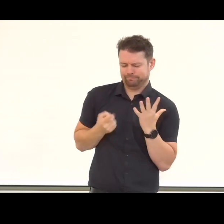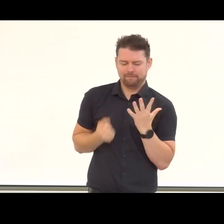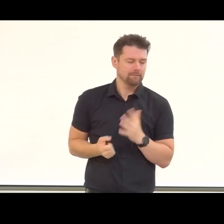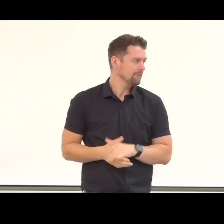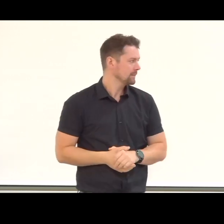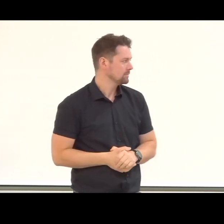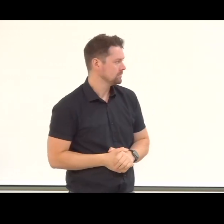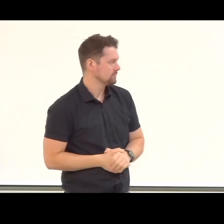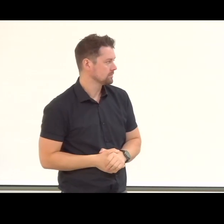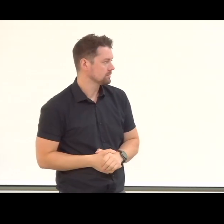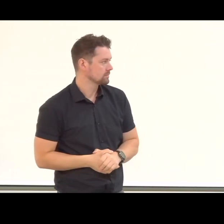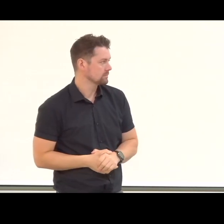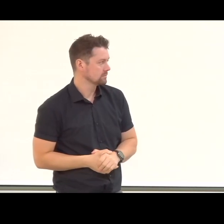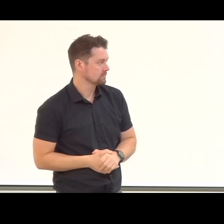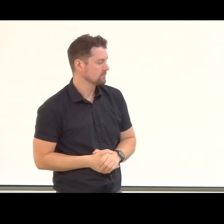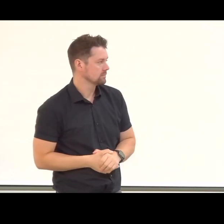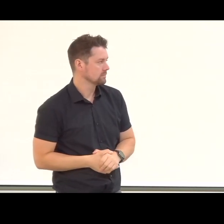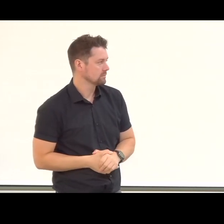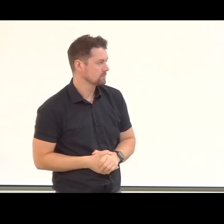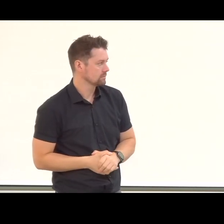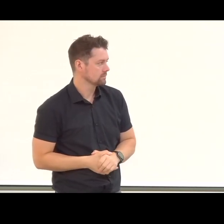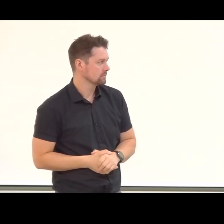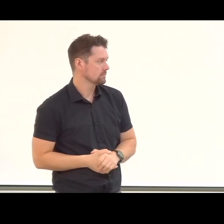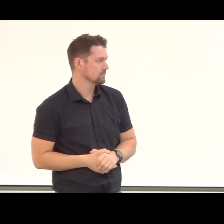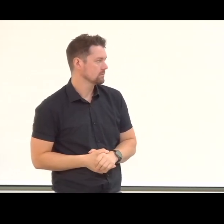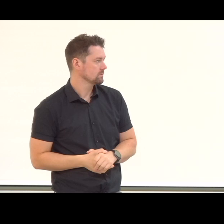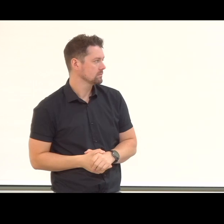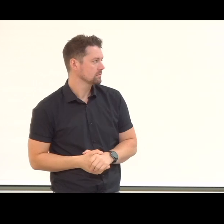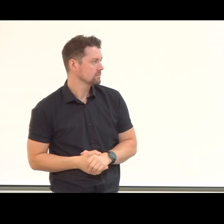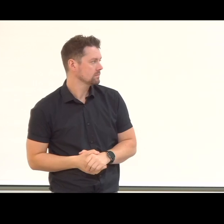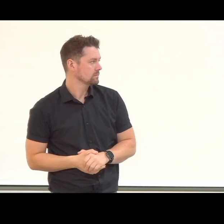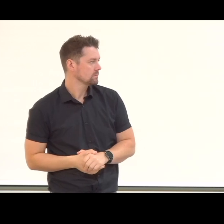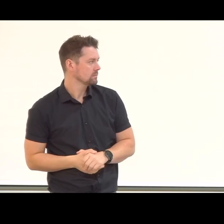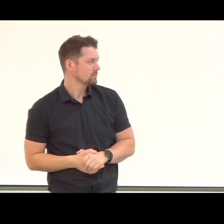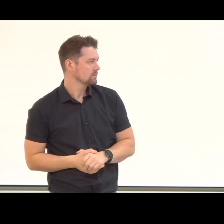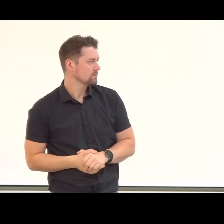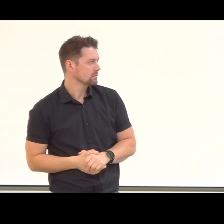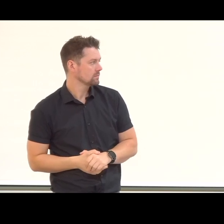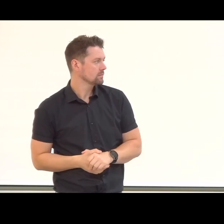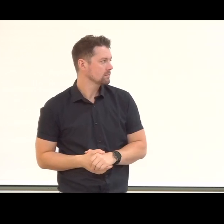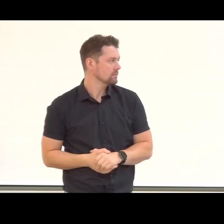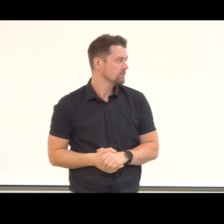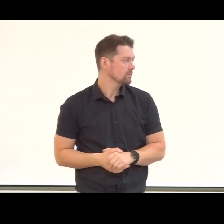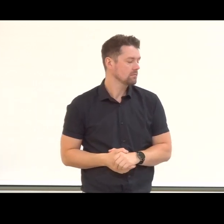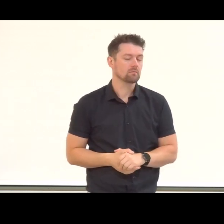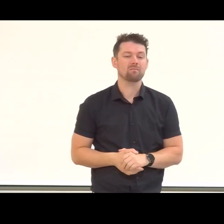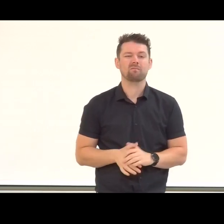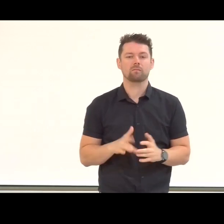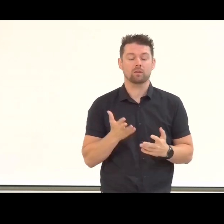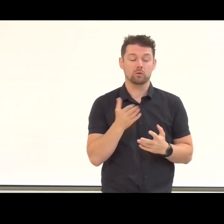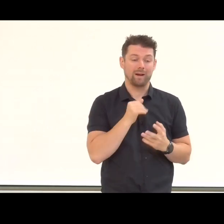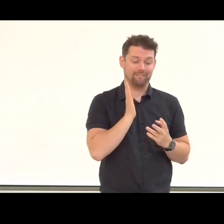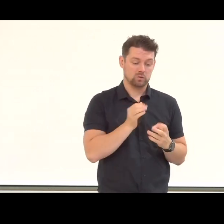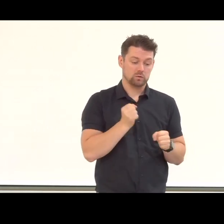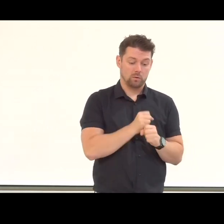And then if you want to come to the field, like as part of GOST, then you usually need to have both of them, and you need to requalify each other year. So either